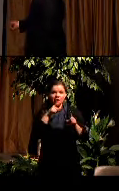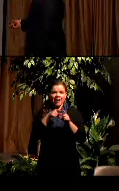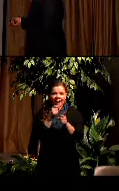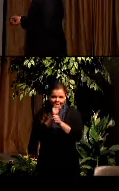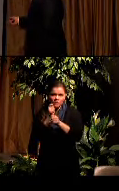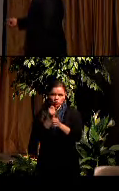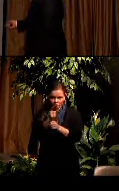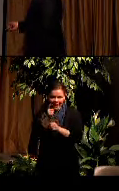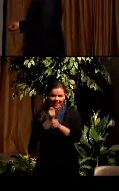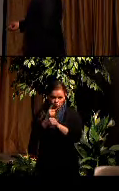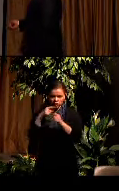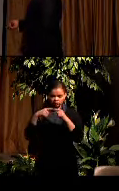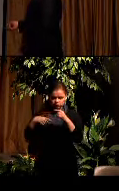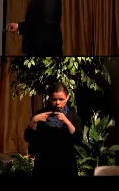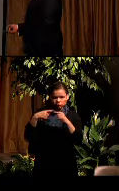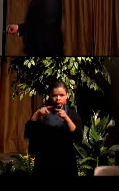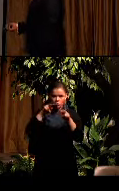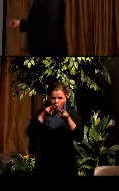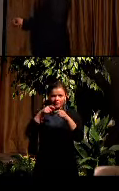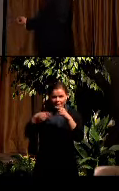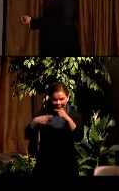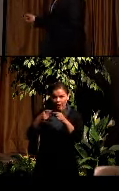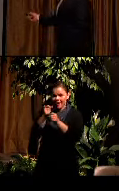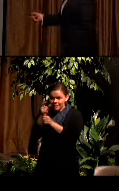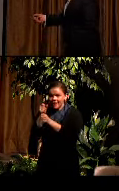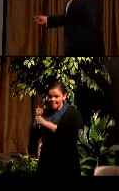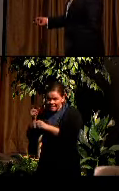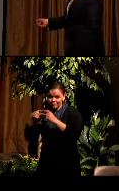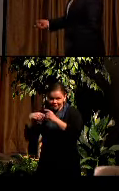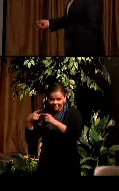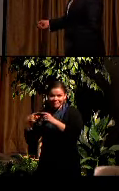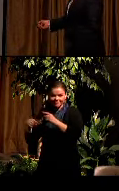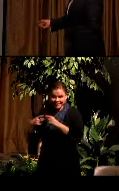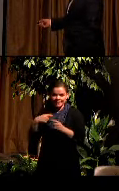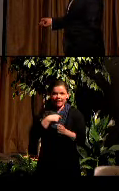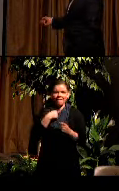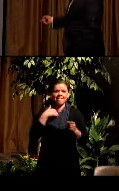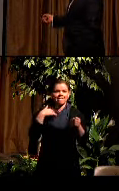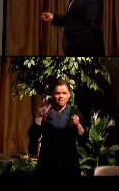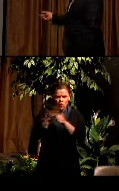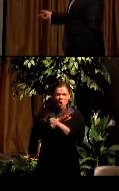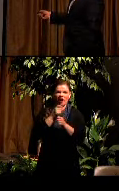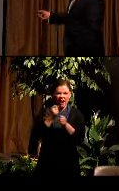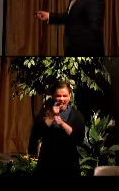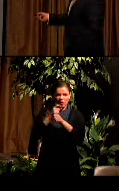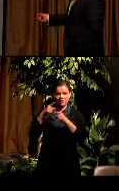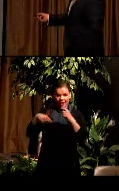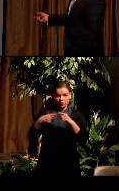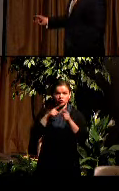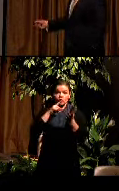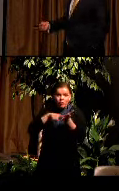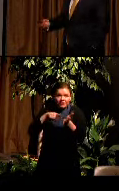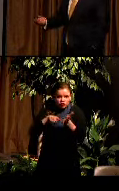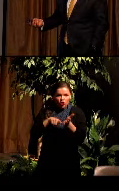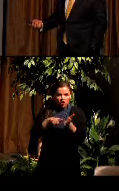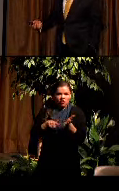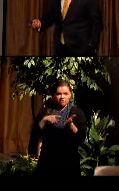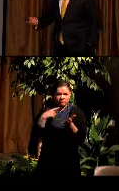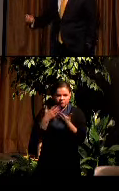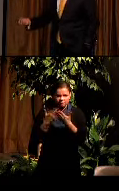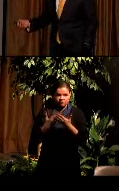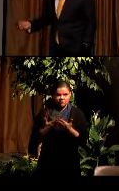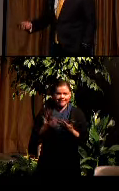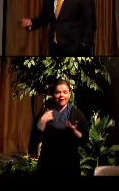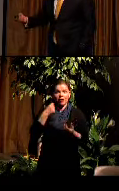really focused on breeding season biology. We take full annual cycle research because we understand that what happens on the wintering grounds in places like